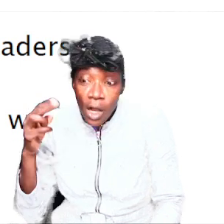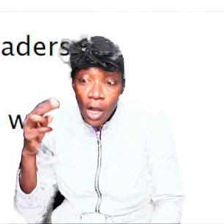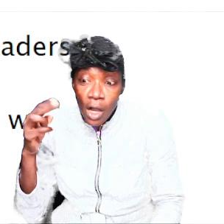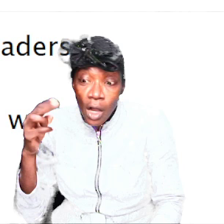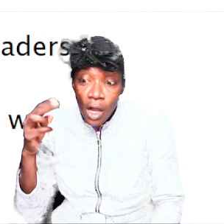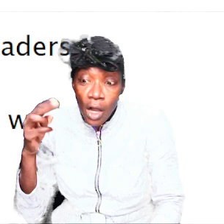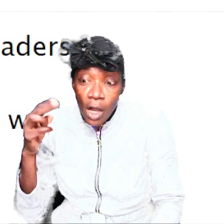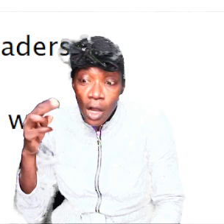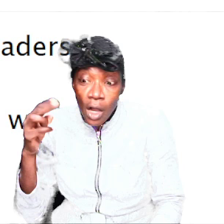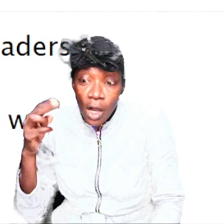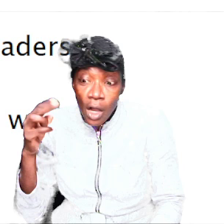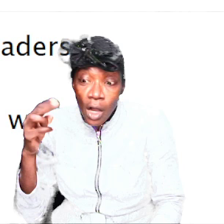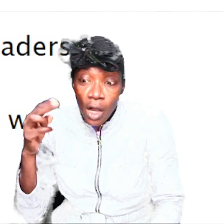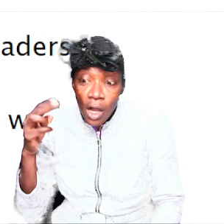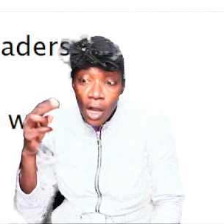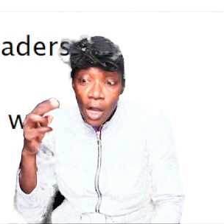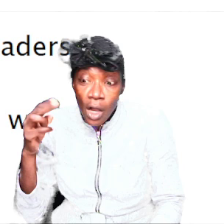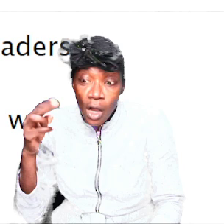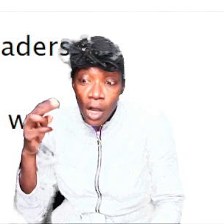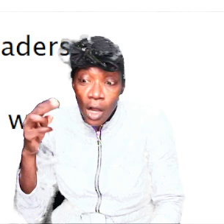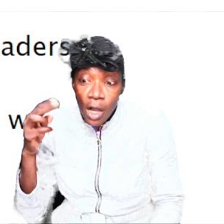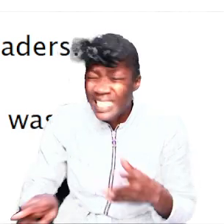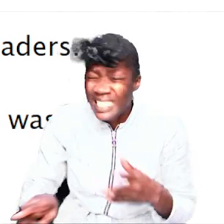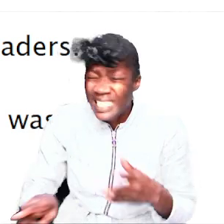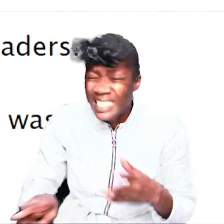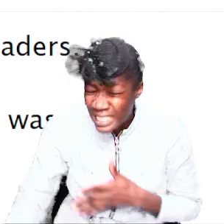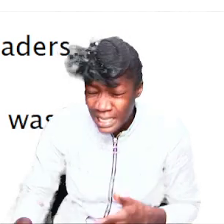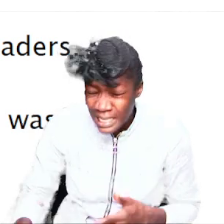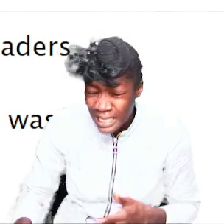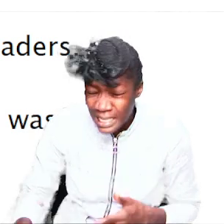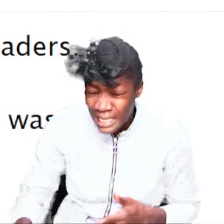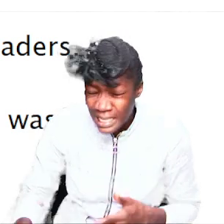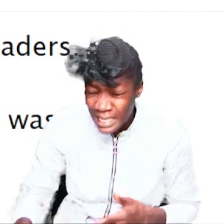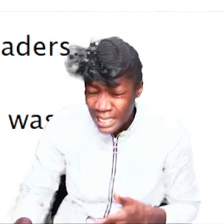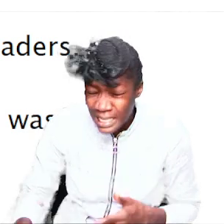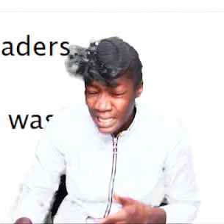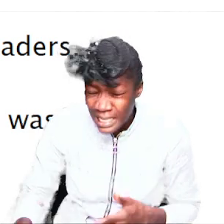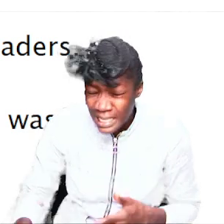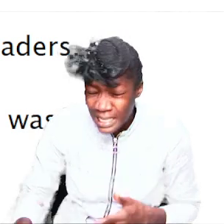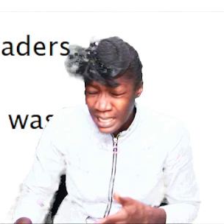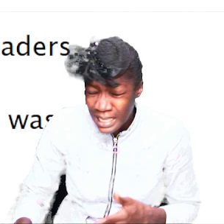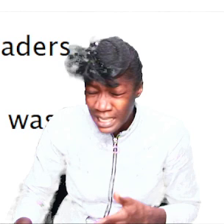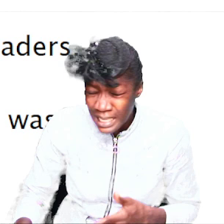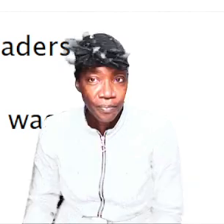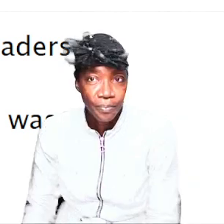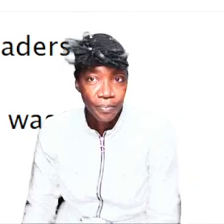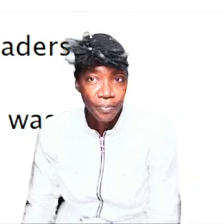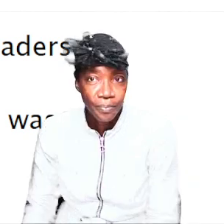until evening and until I'm avenged of my enemies.